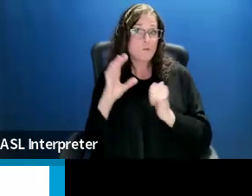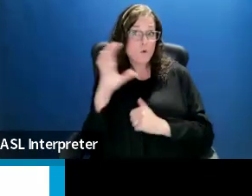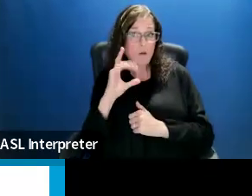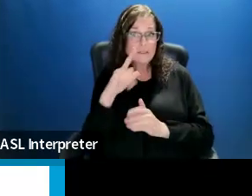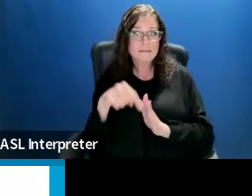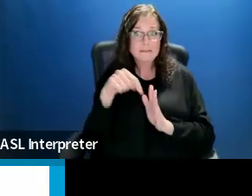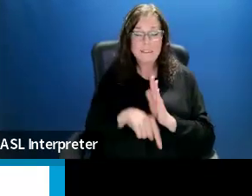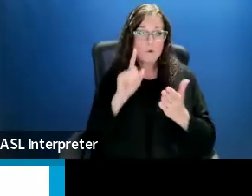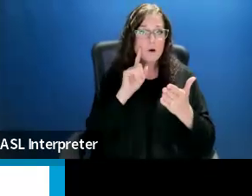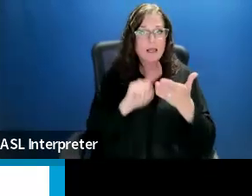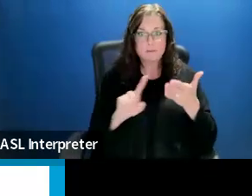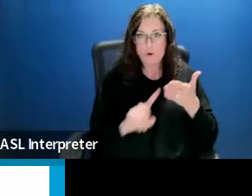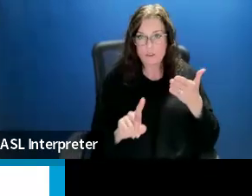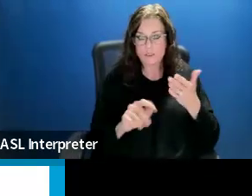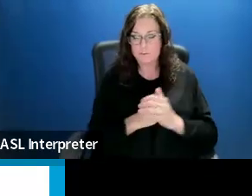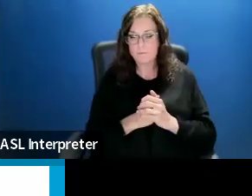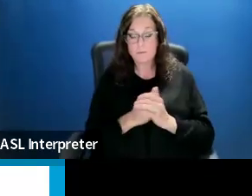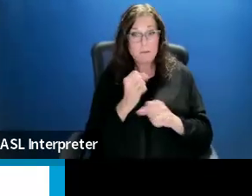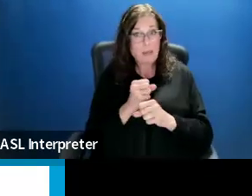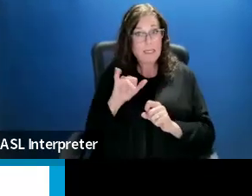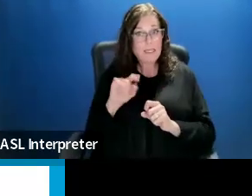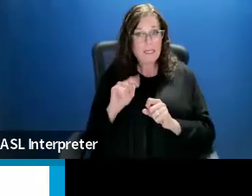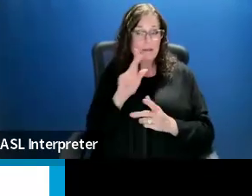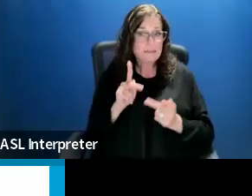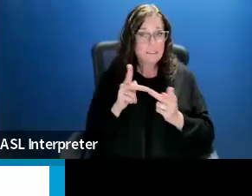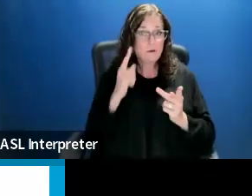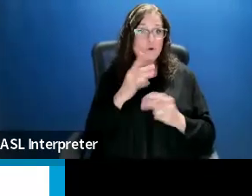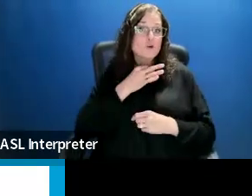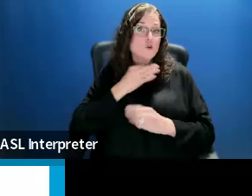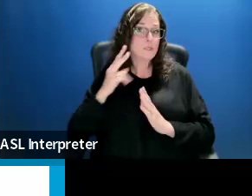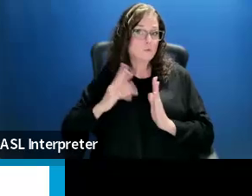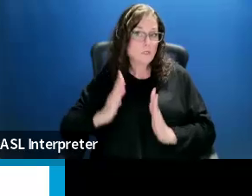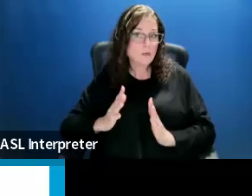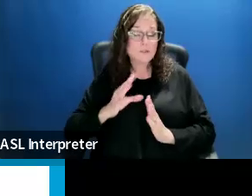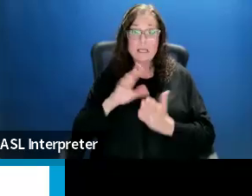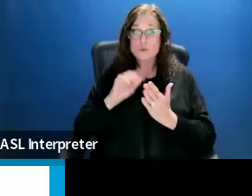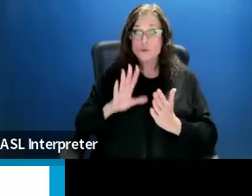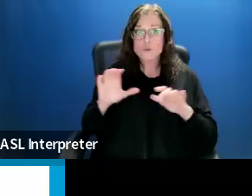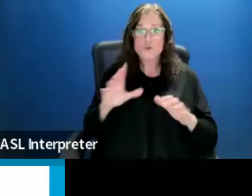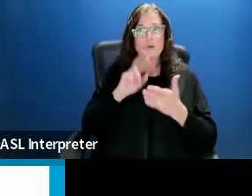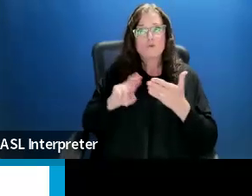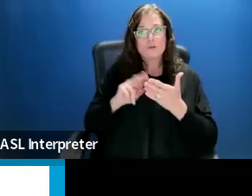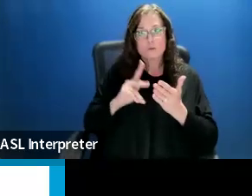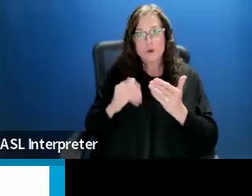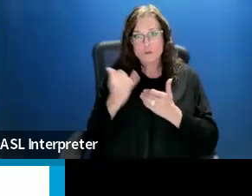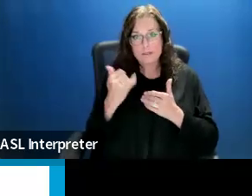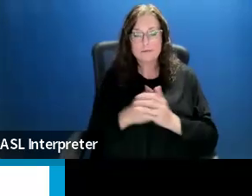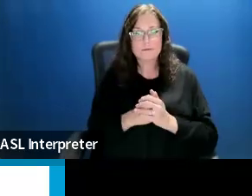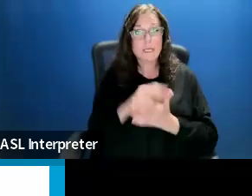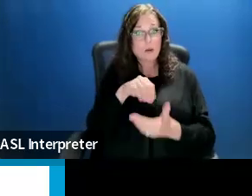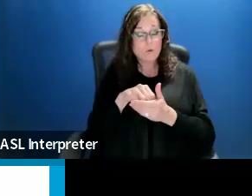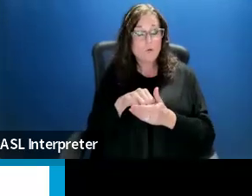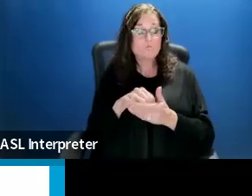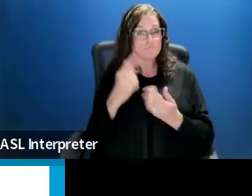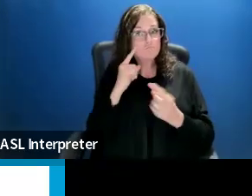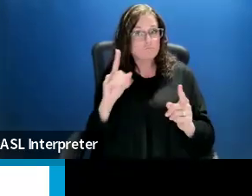deeper exploration, making it ideal for curious readers and students doing research projects. It includes